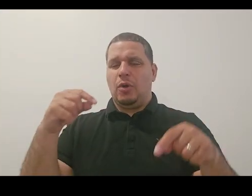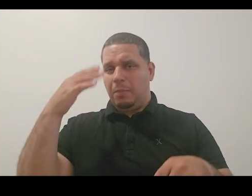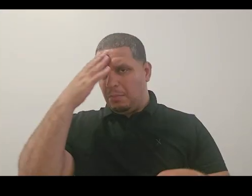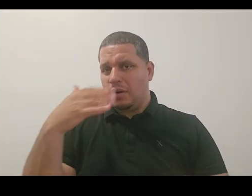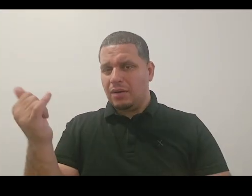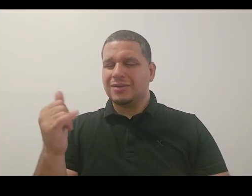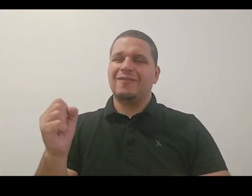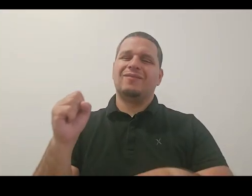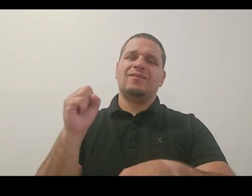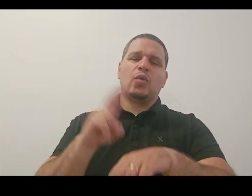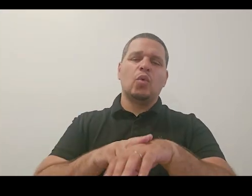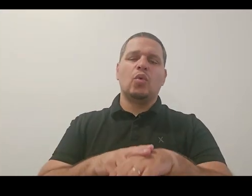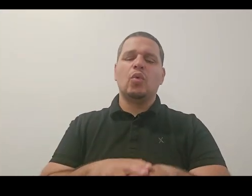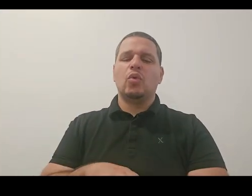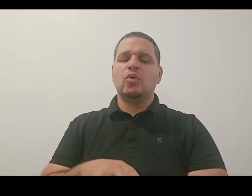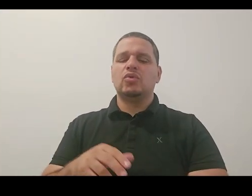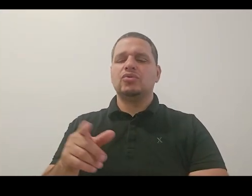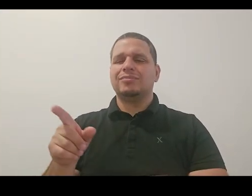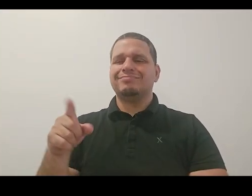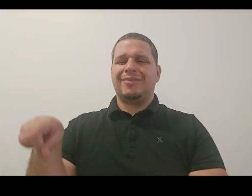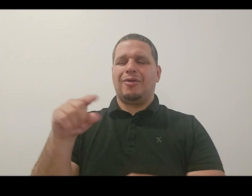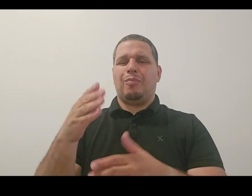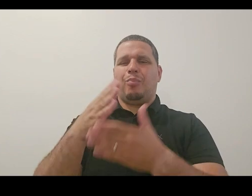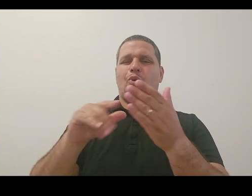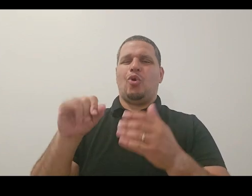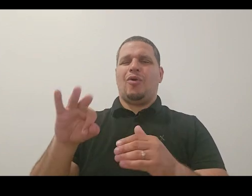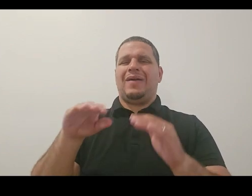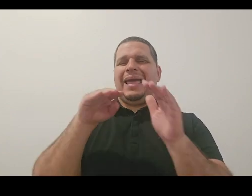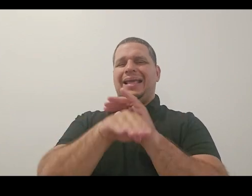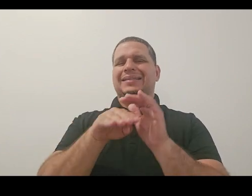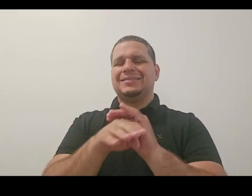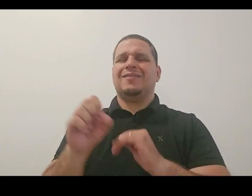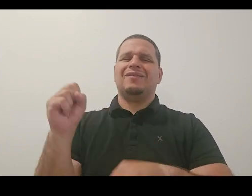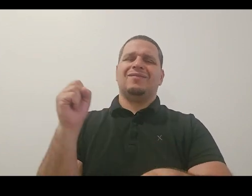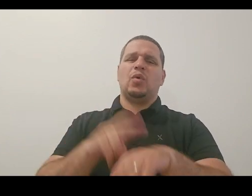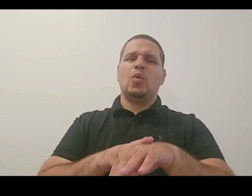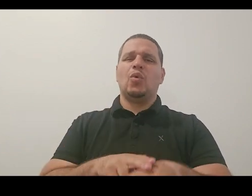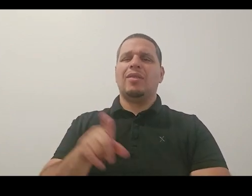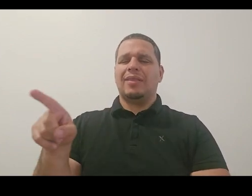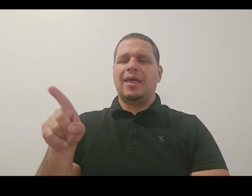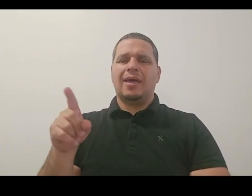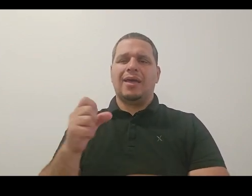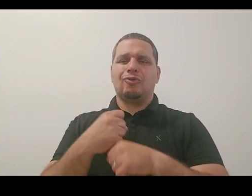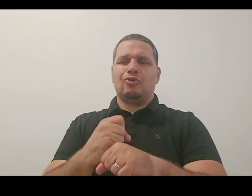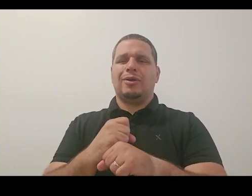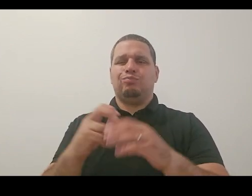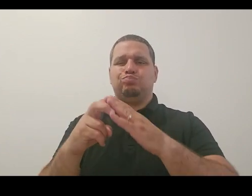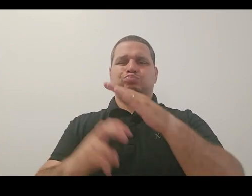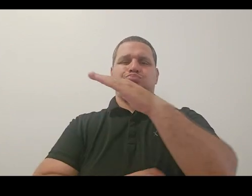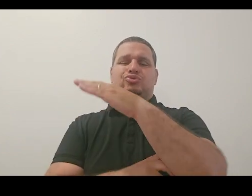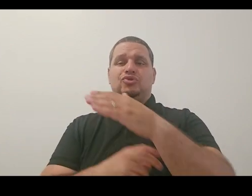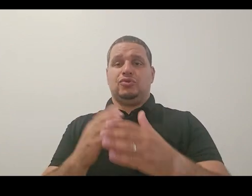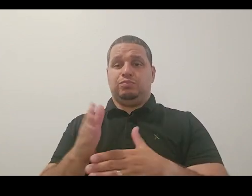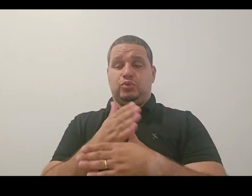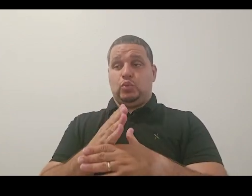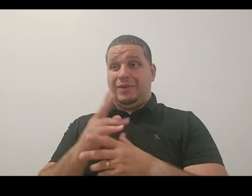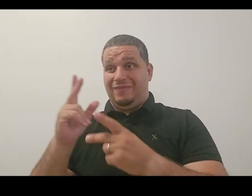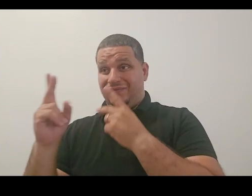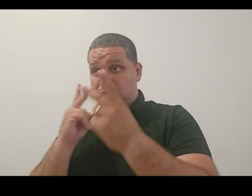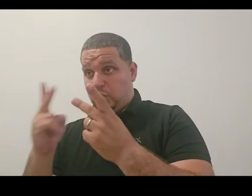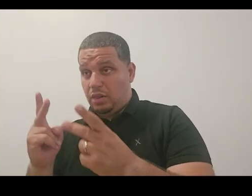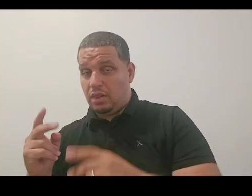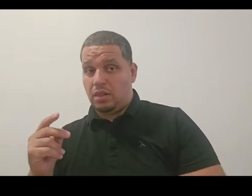advocate for here as well, because of course they're part of access, and of course they create a bridge between